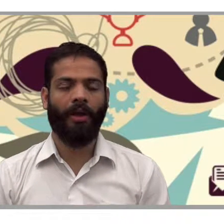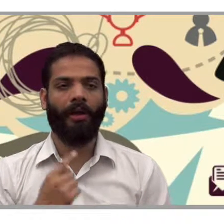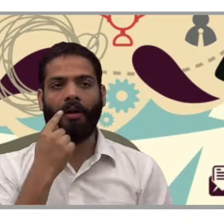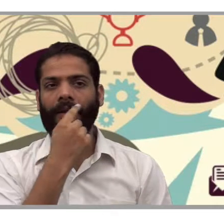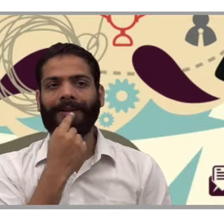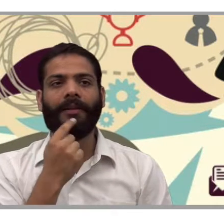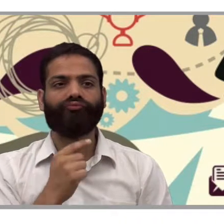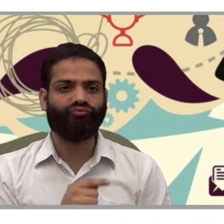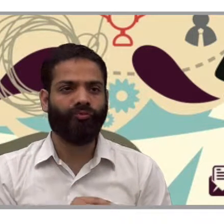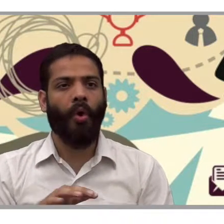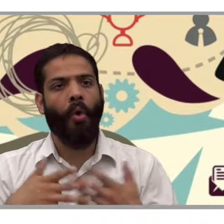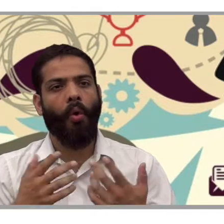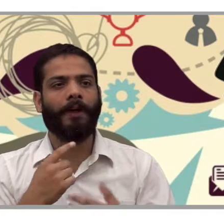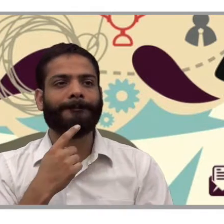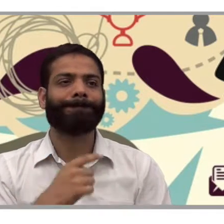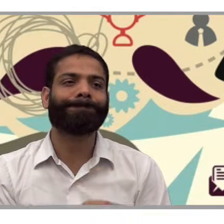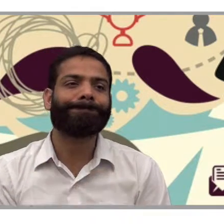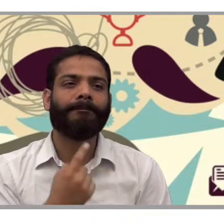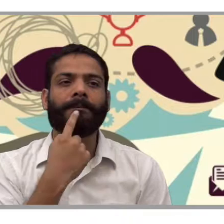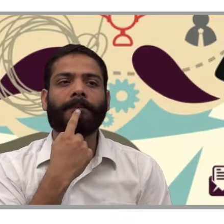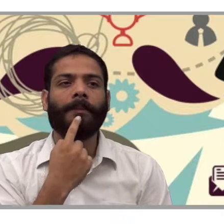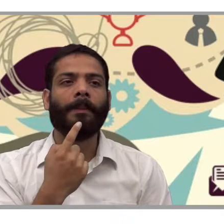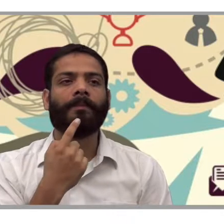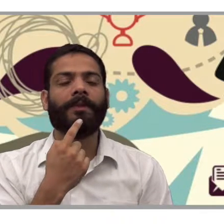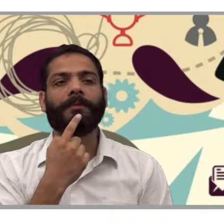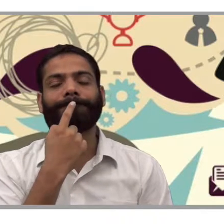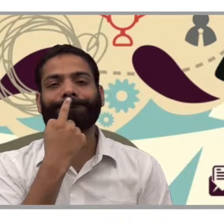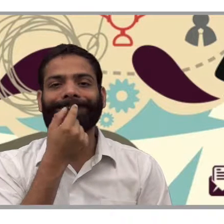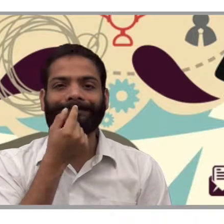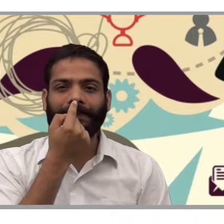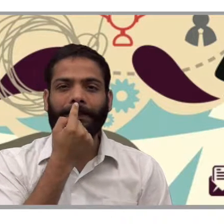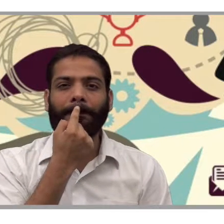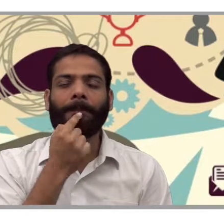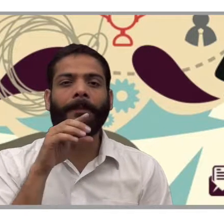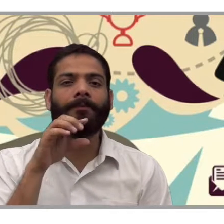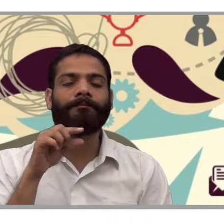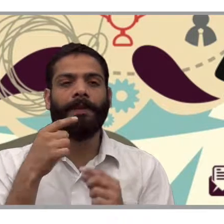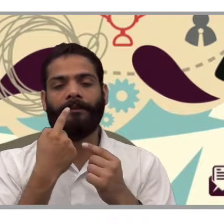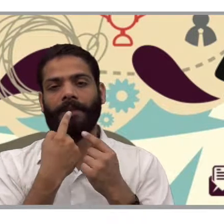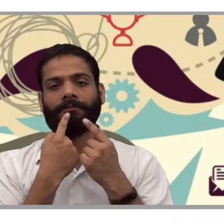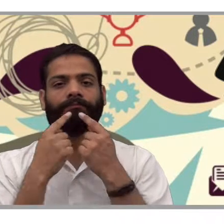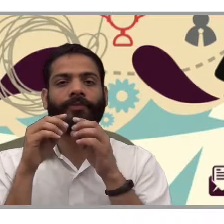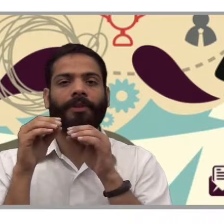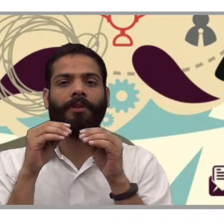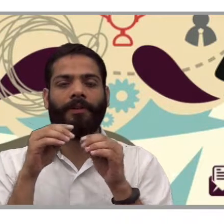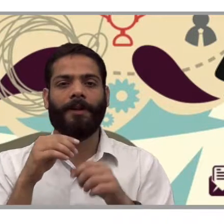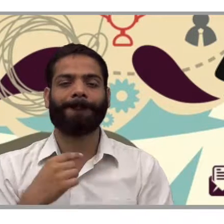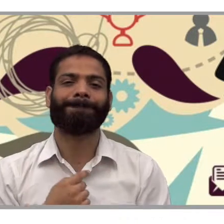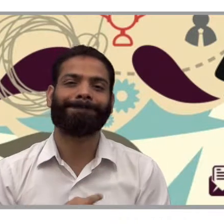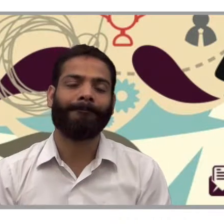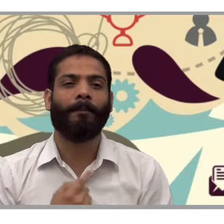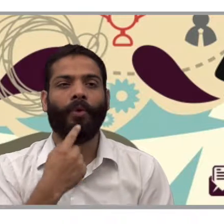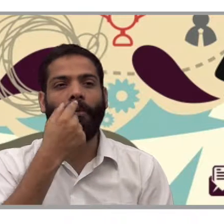expression, which is pursed lips with the lower lip slightly pushed forward, forming